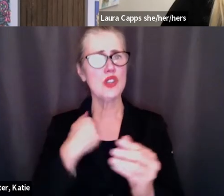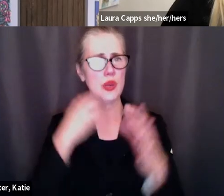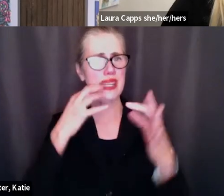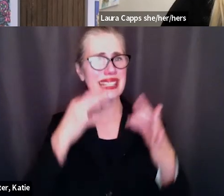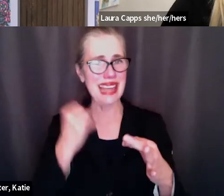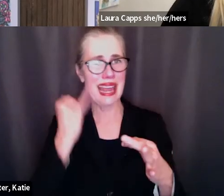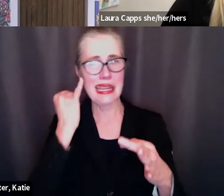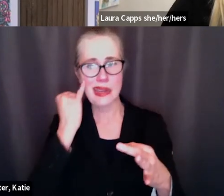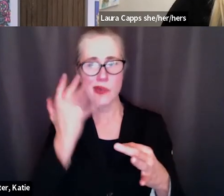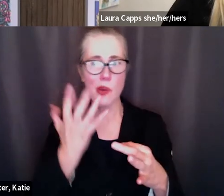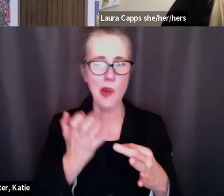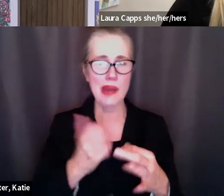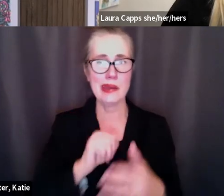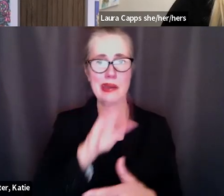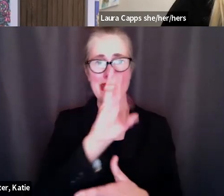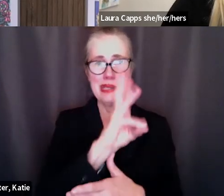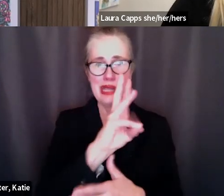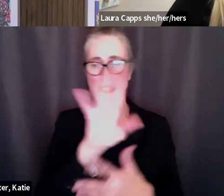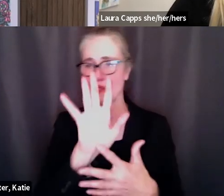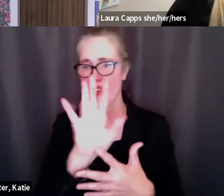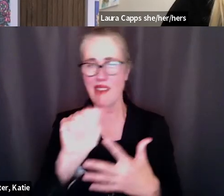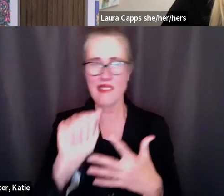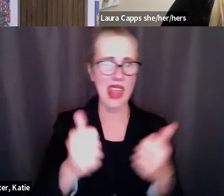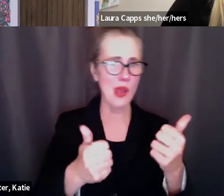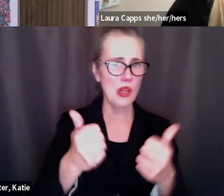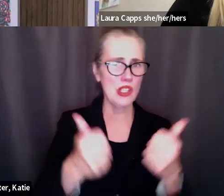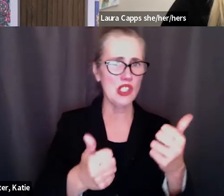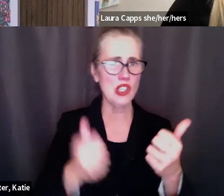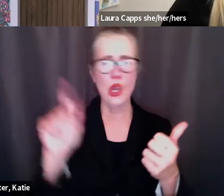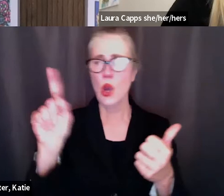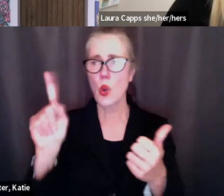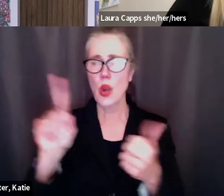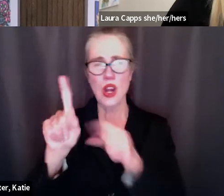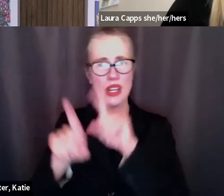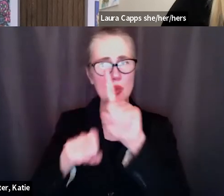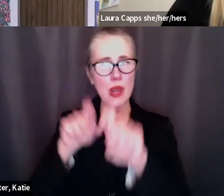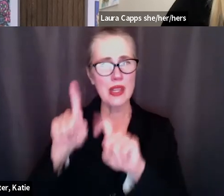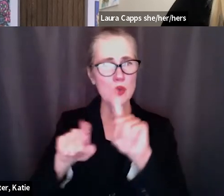eight so where would that price where would that process come in